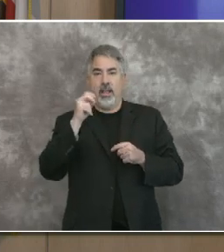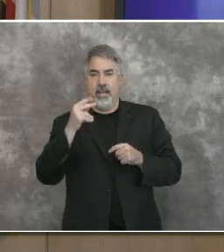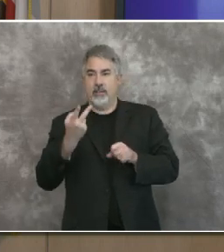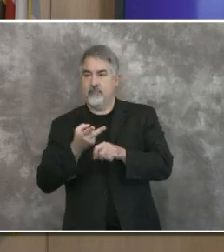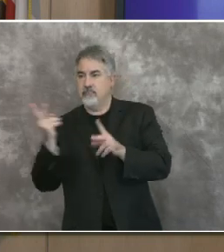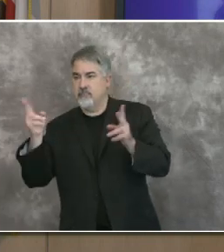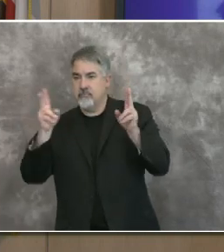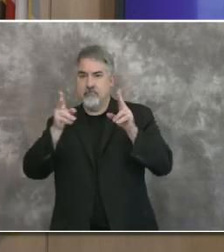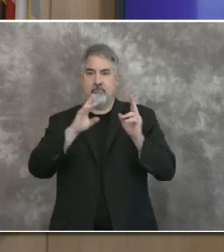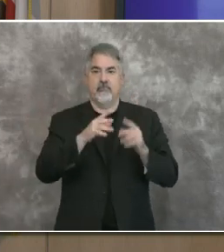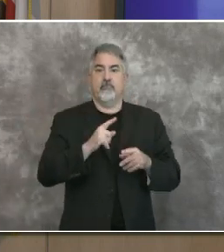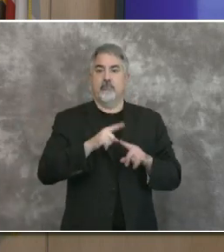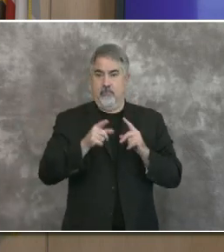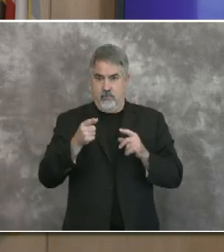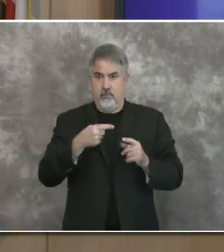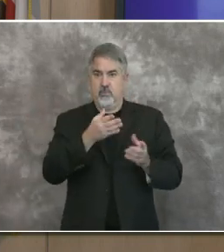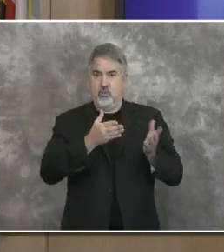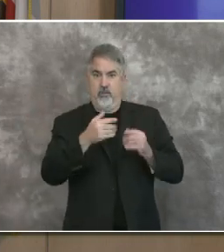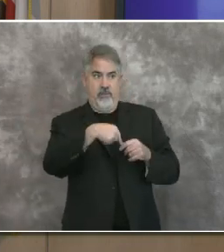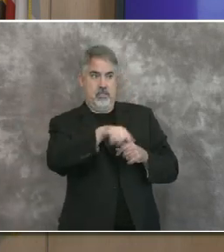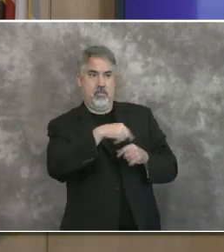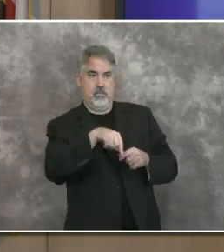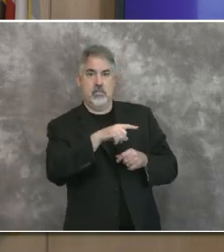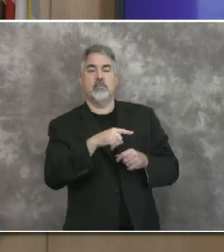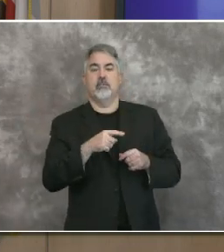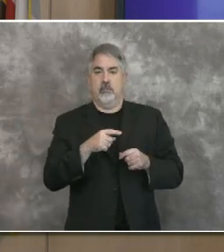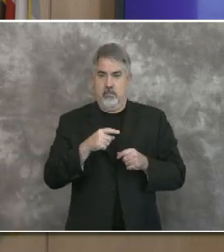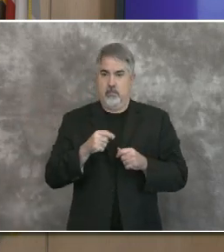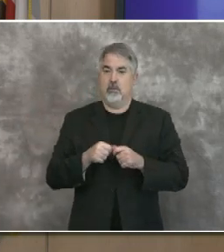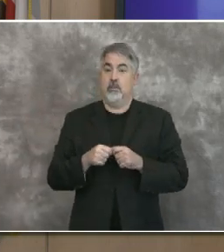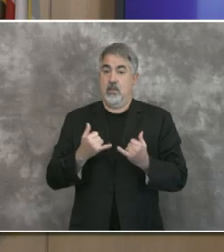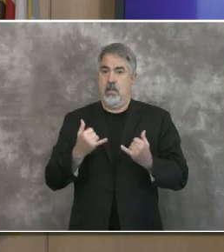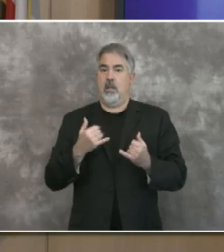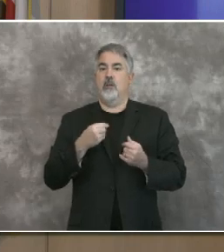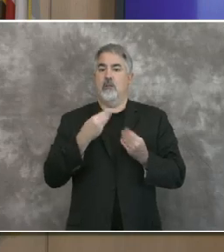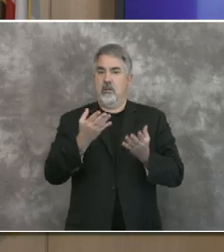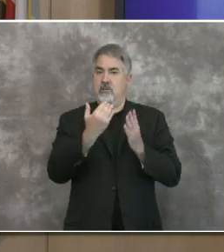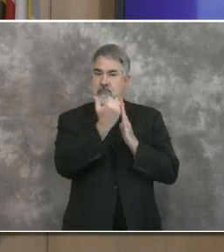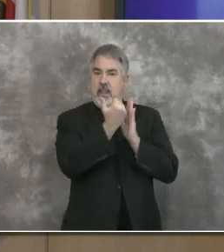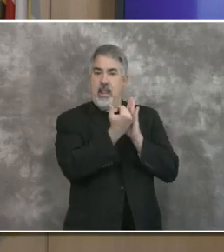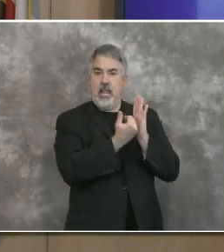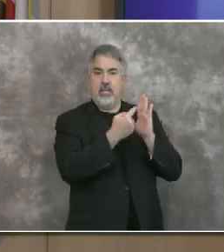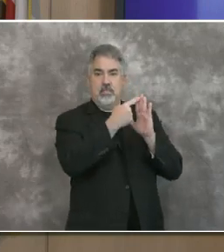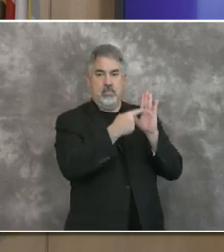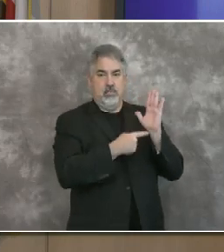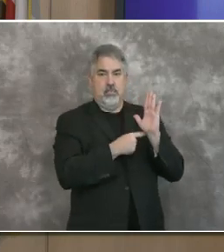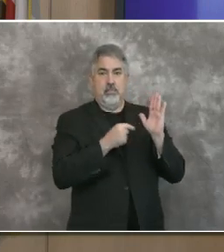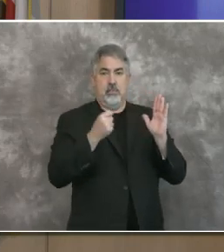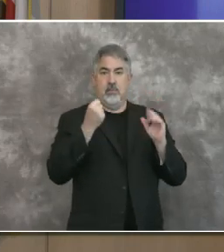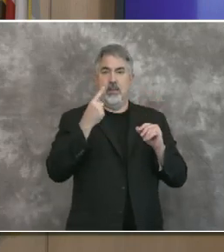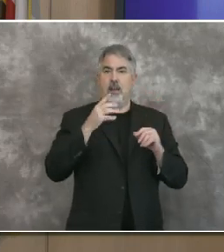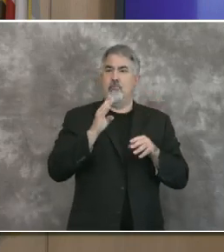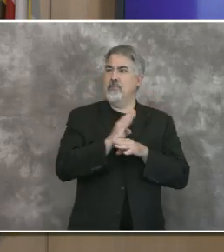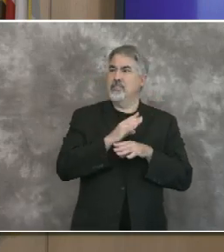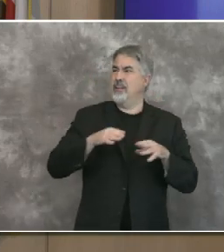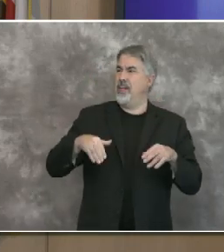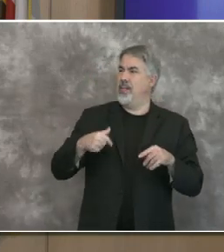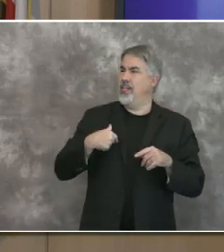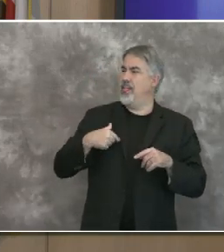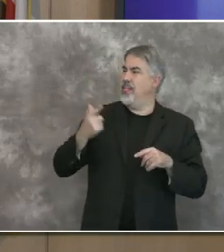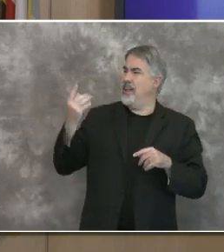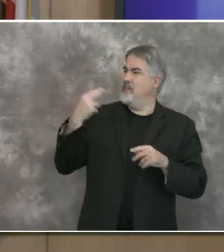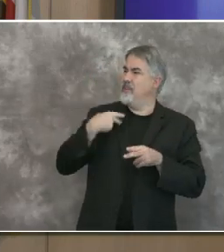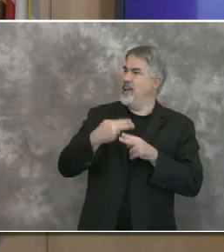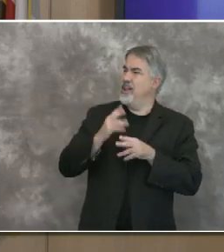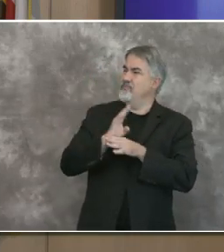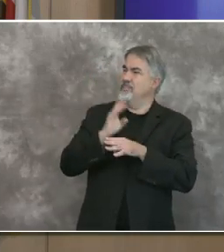today also began to issue some guidelines for businesses that are not yet open, but they want to prepare. They issued guidelines for the